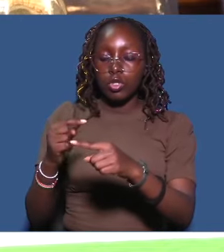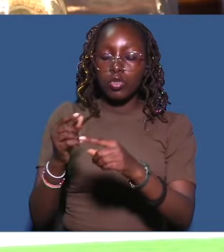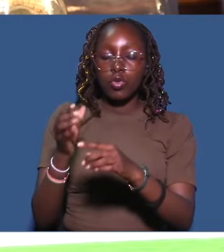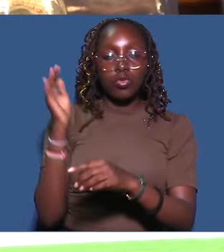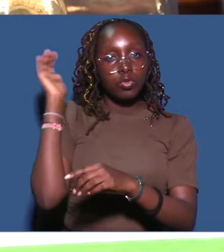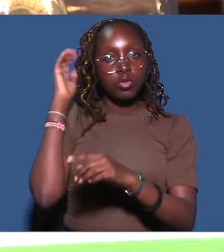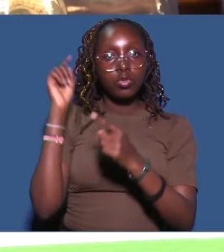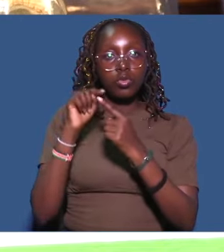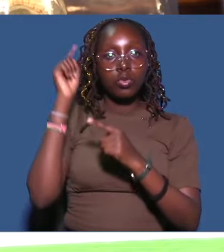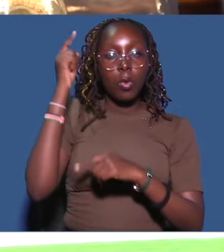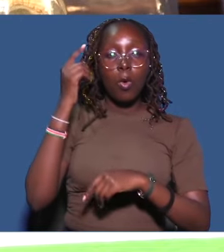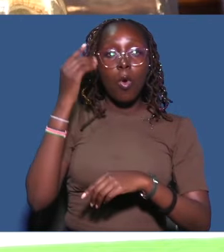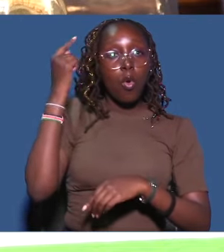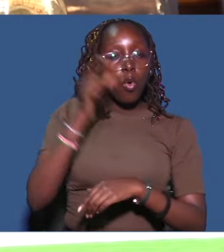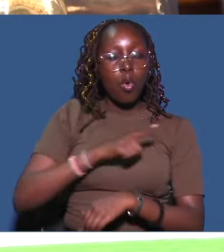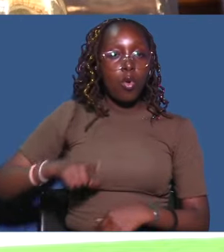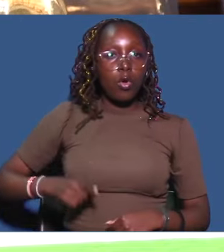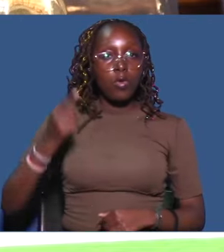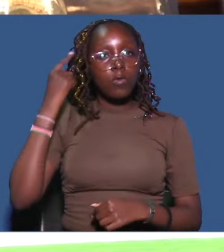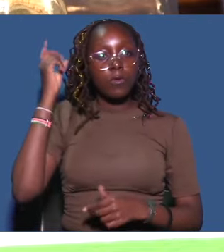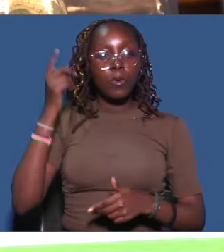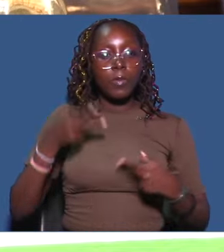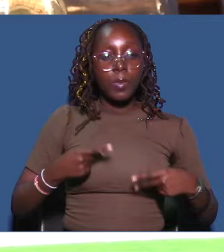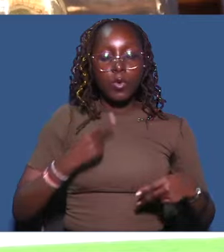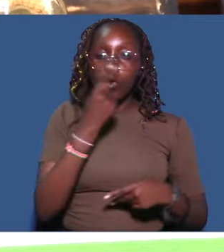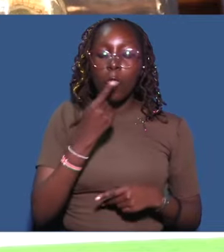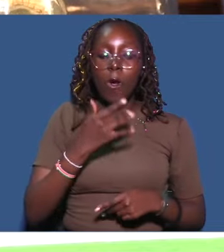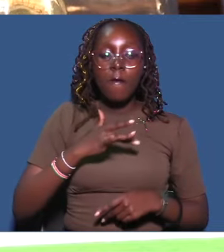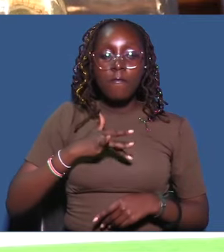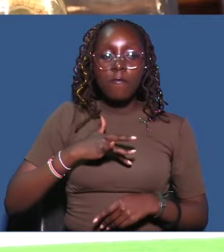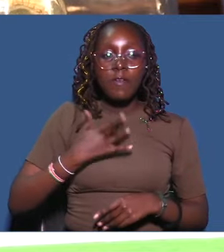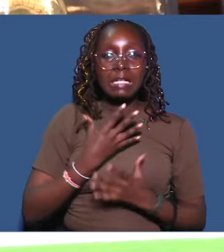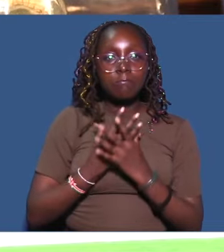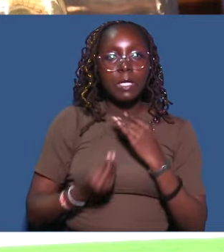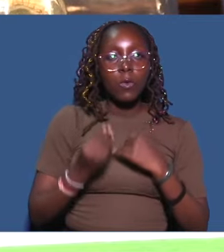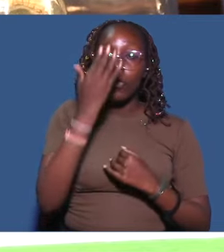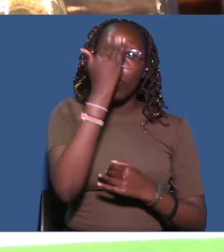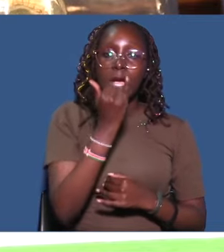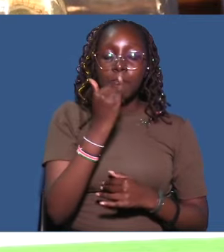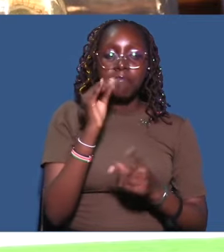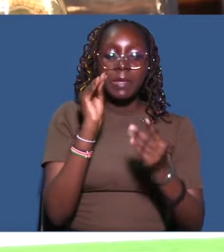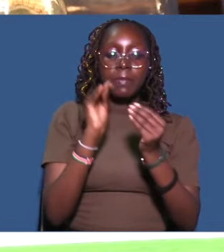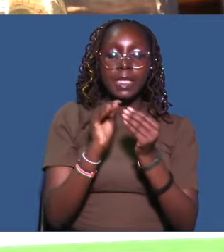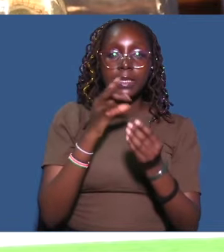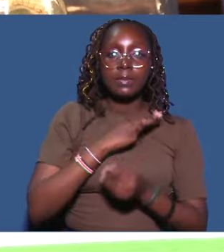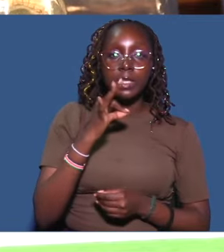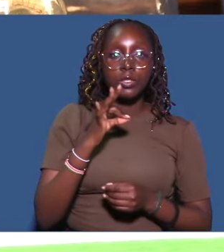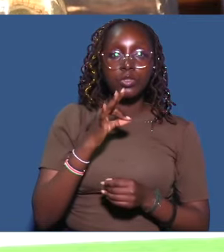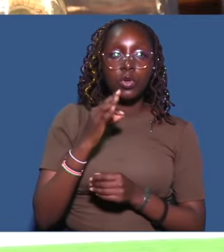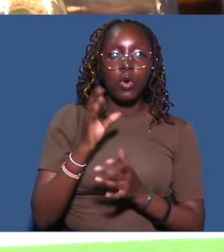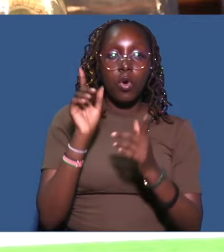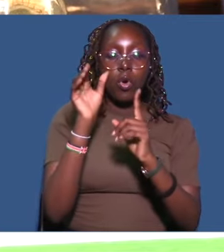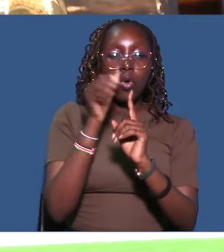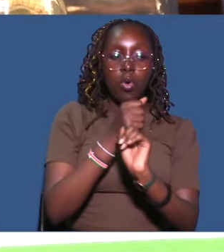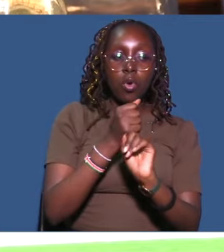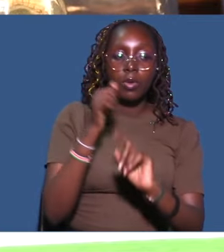Lord, for those who are feeling guilty of not fulfilling or meeting their goals, spiritual goals, Father, we pray that your grace will be